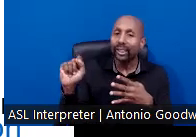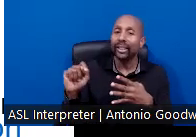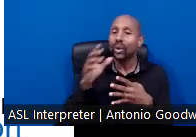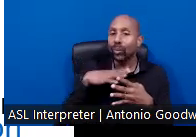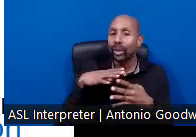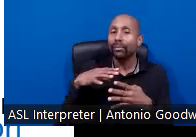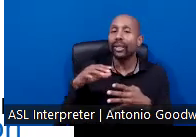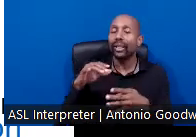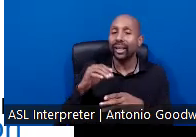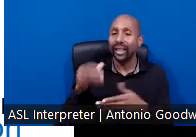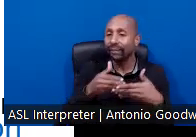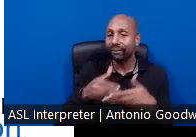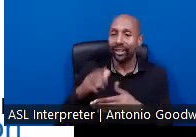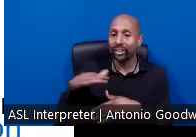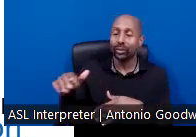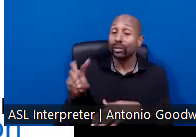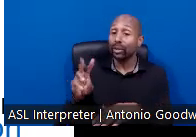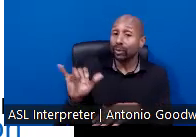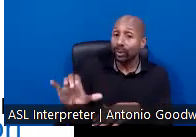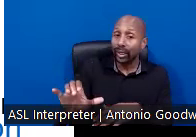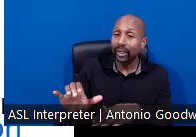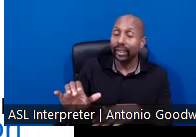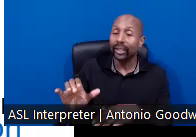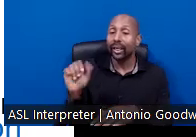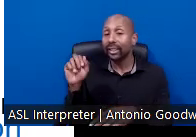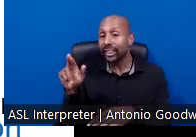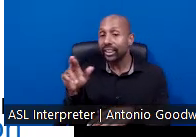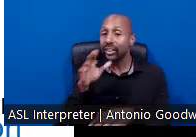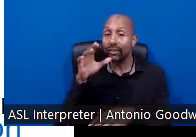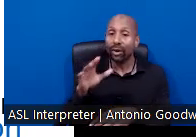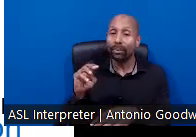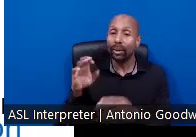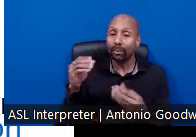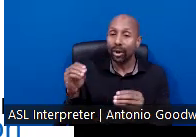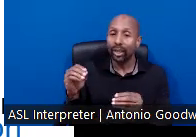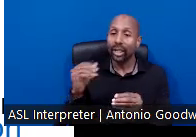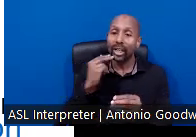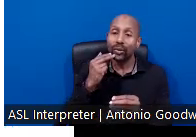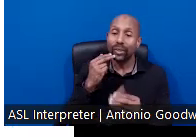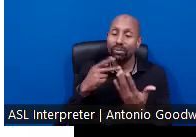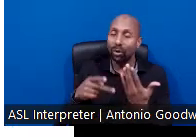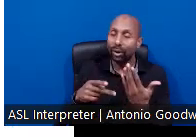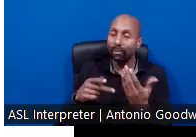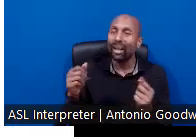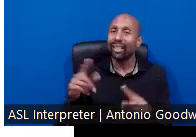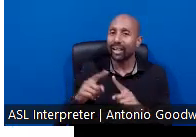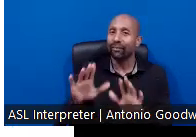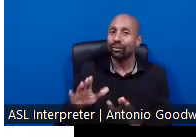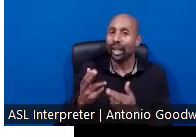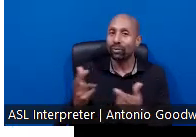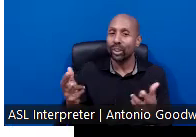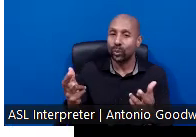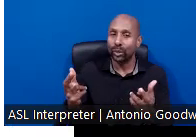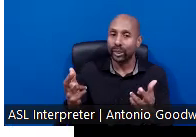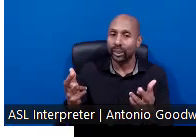Market, Nutritional Program as well. A lot of great resources. School